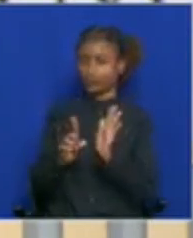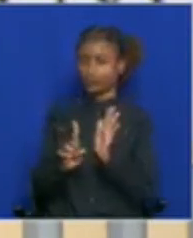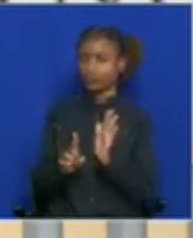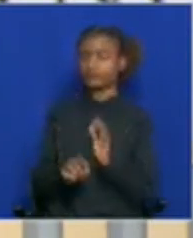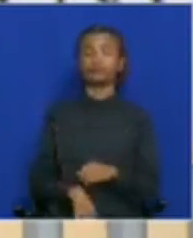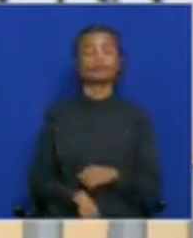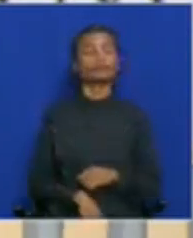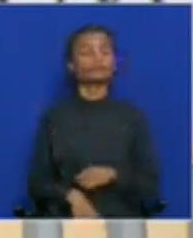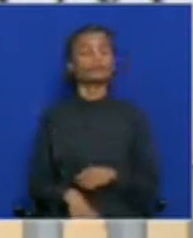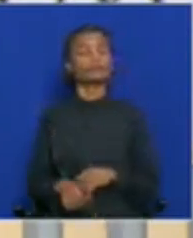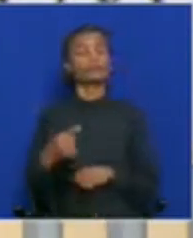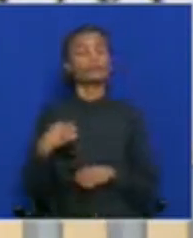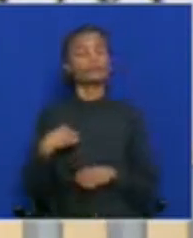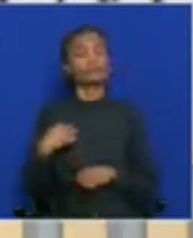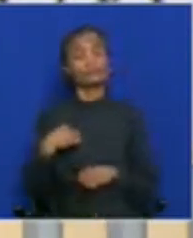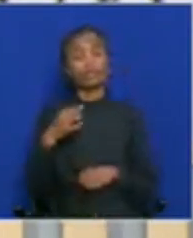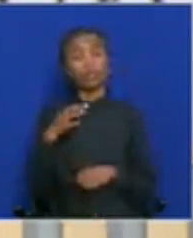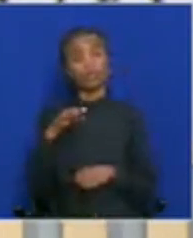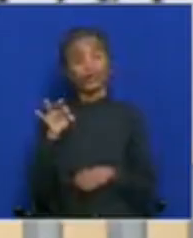by the general